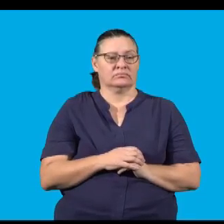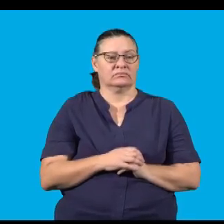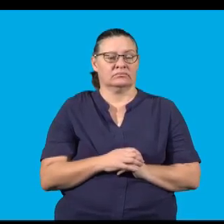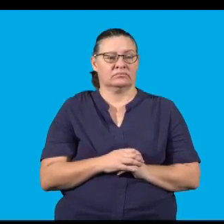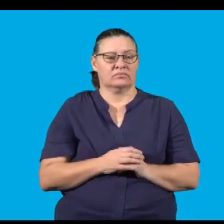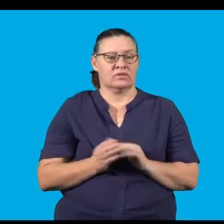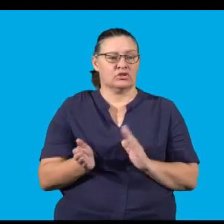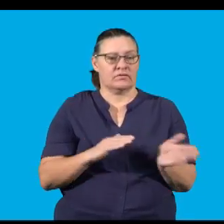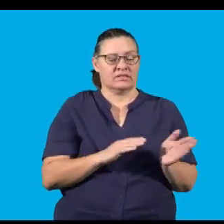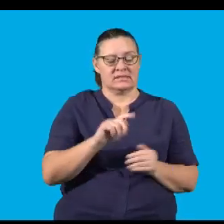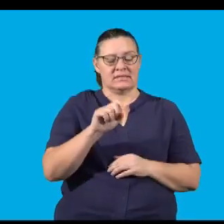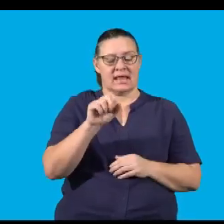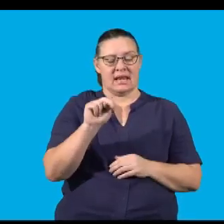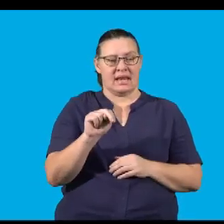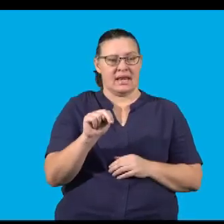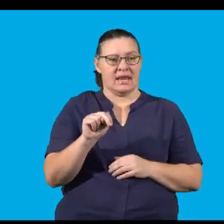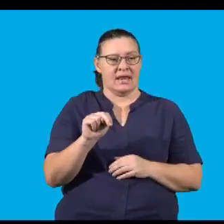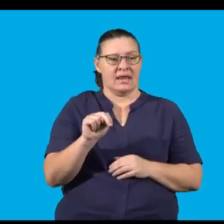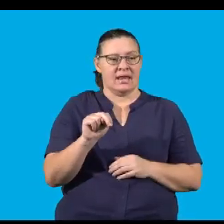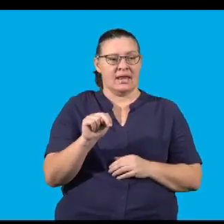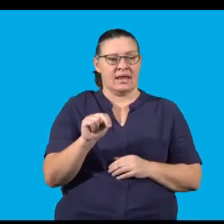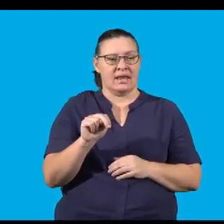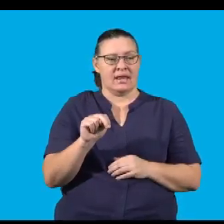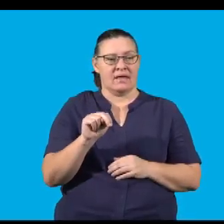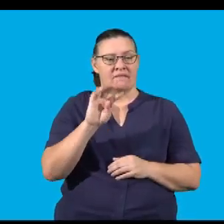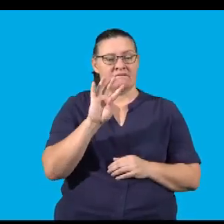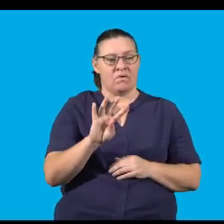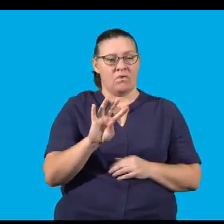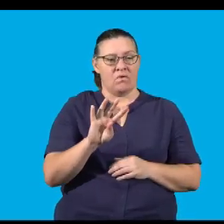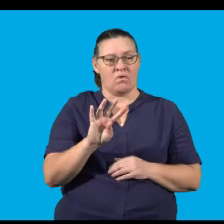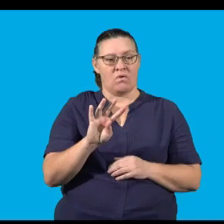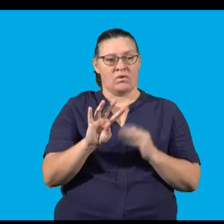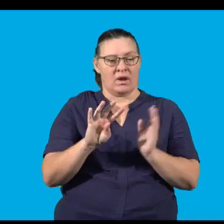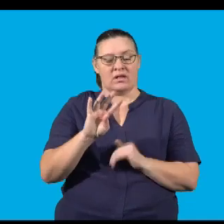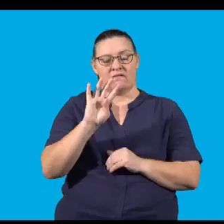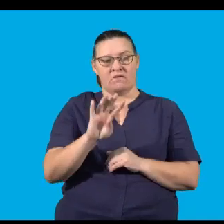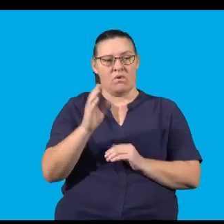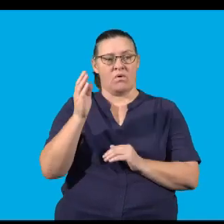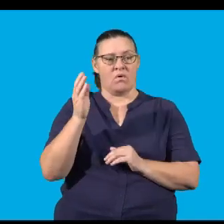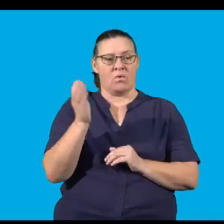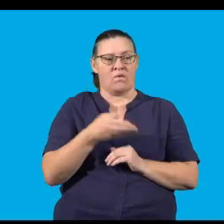shift tan 4 over